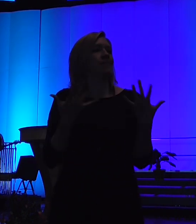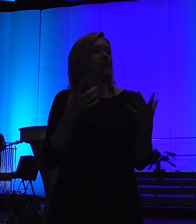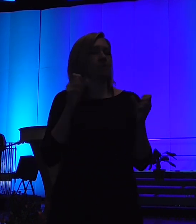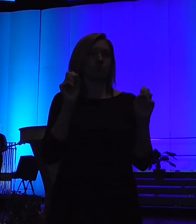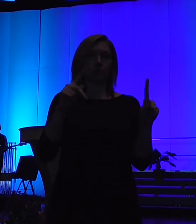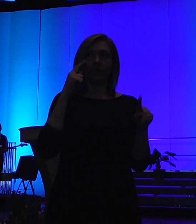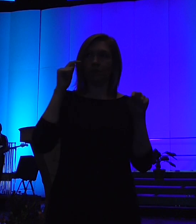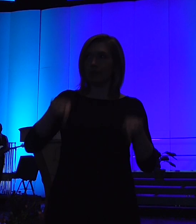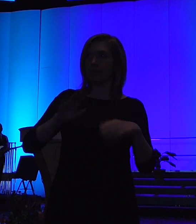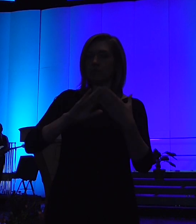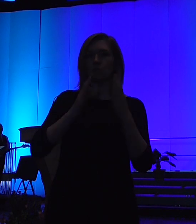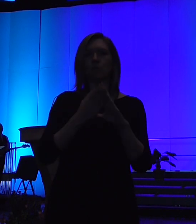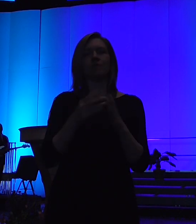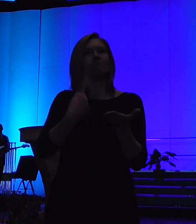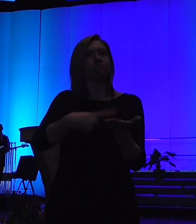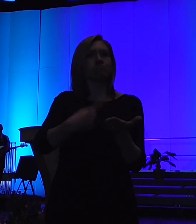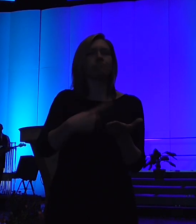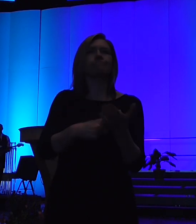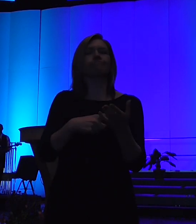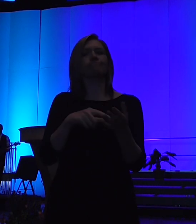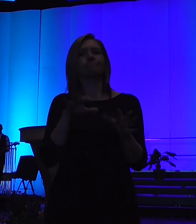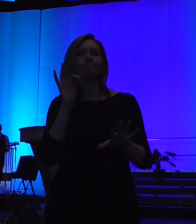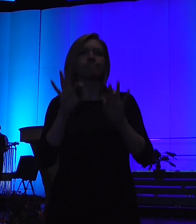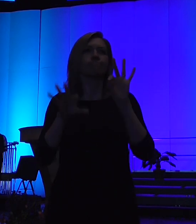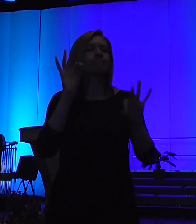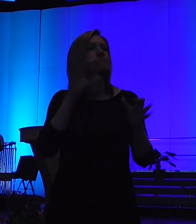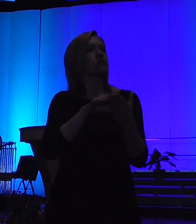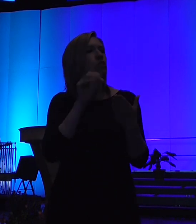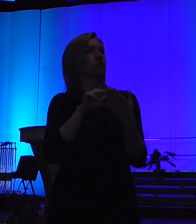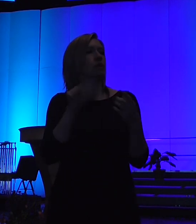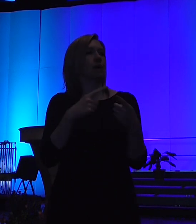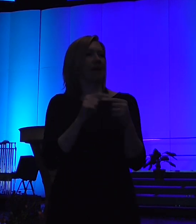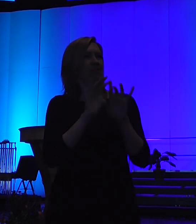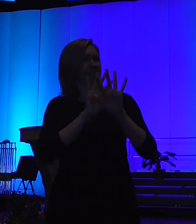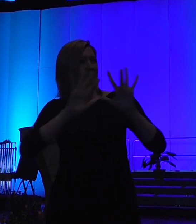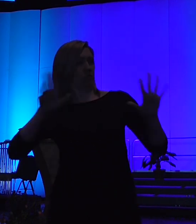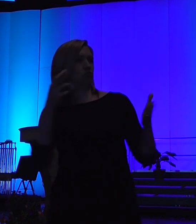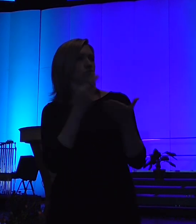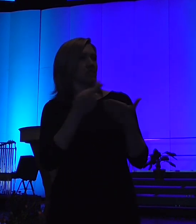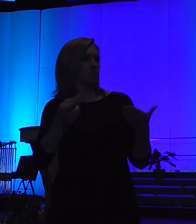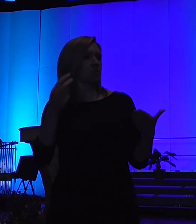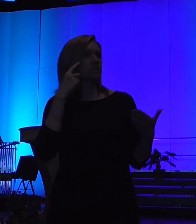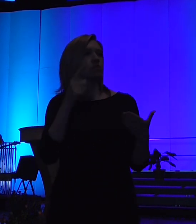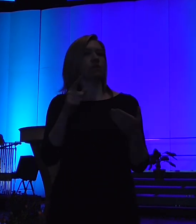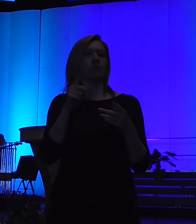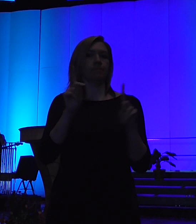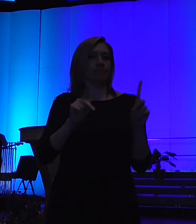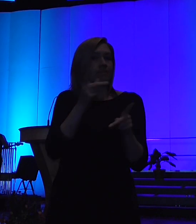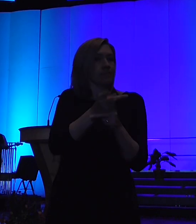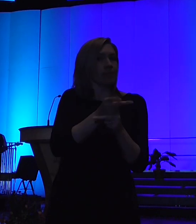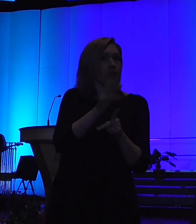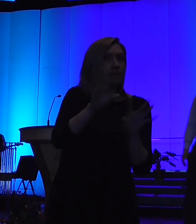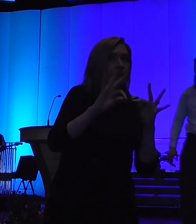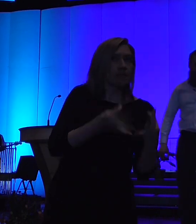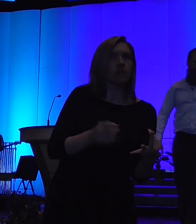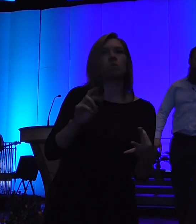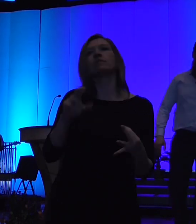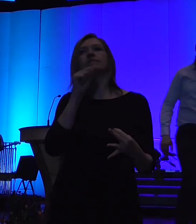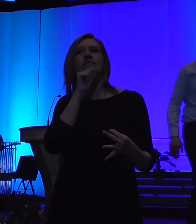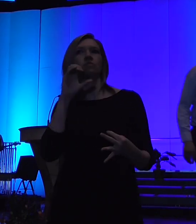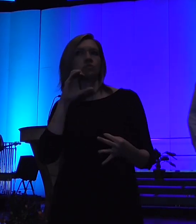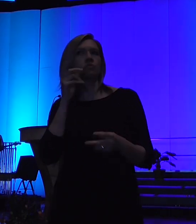our community to explore the myriad of valuable resources available to those who are family caregivers and caregivers for